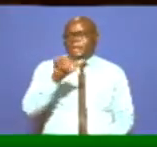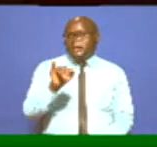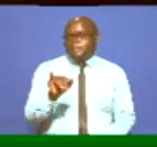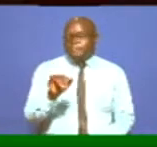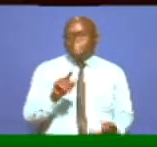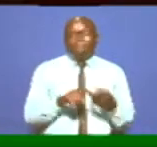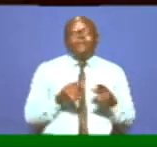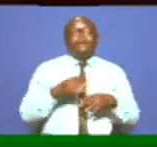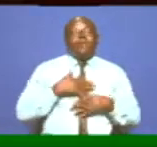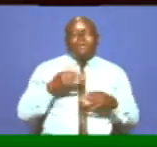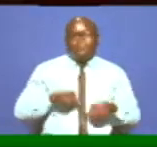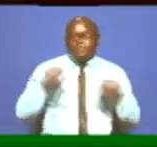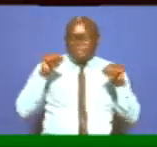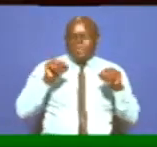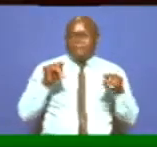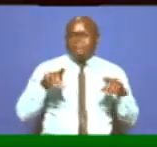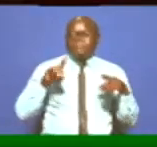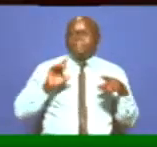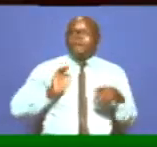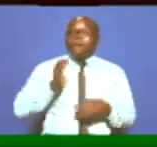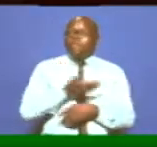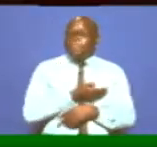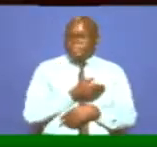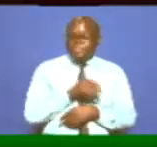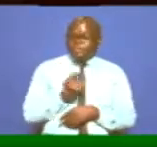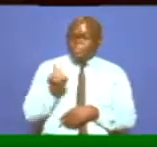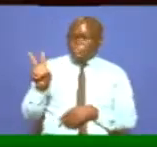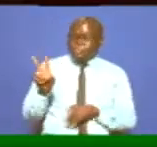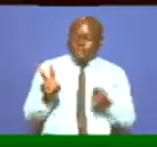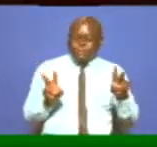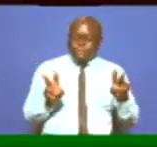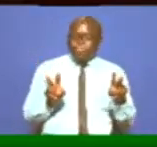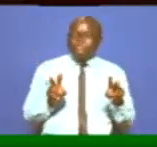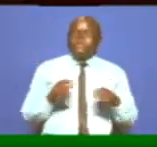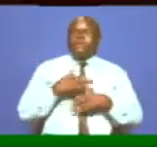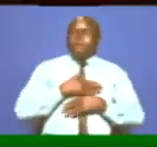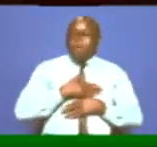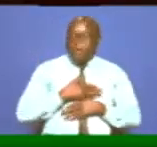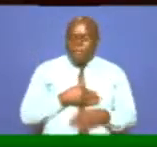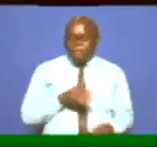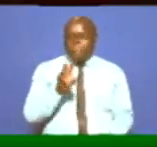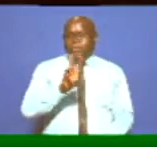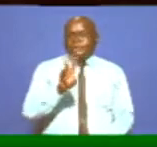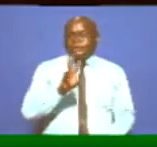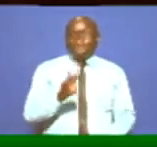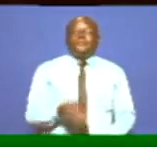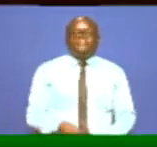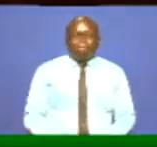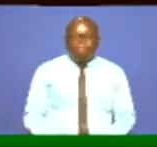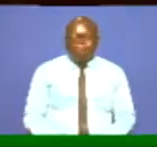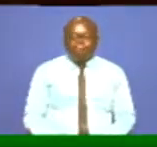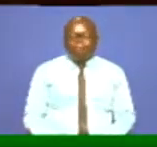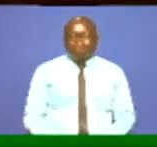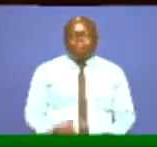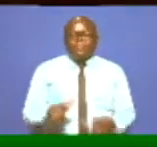Departmental Committee, I'll give two from this side. But let's have Honorable Washiali, then I give two here, and then we come